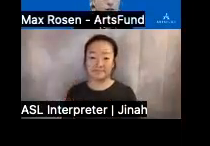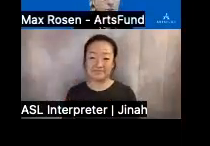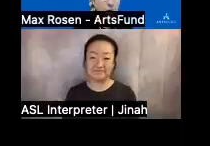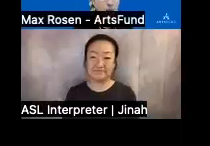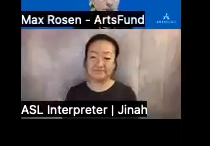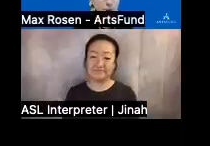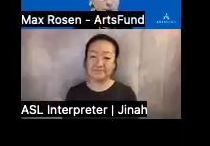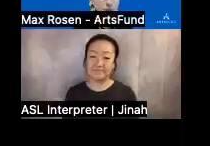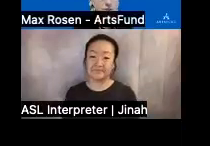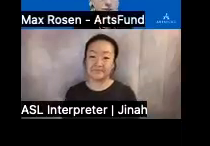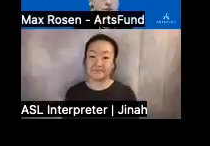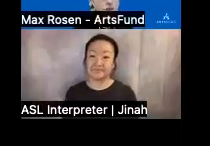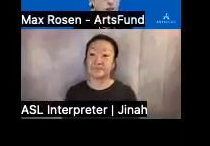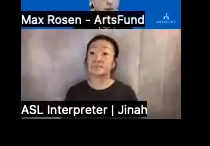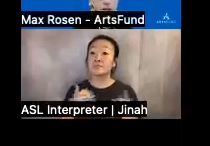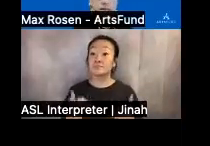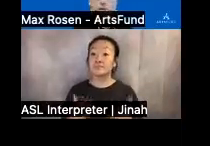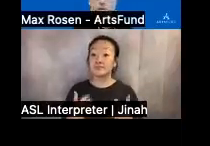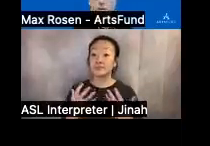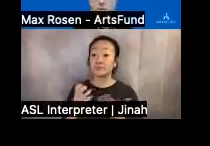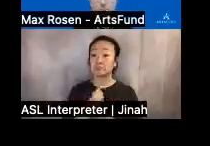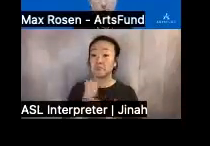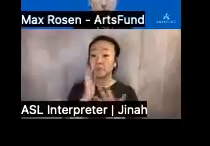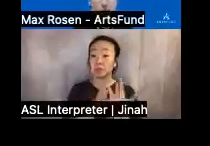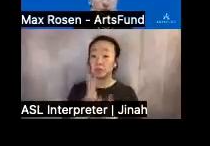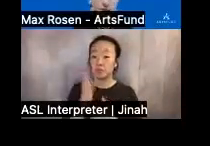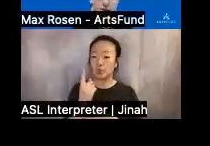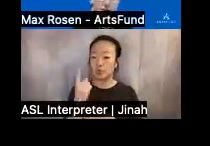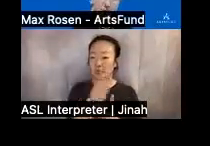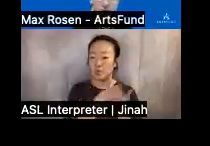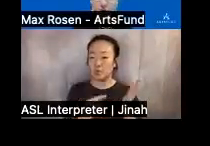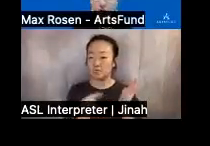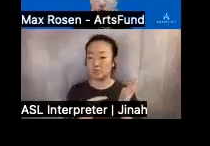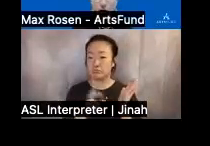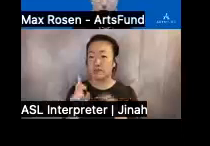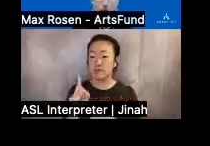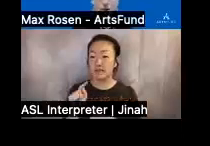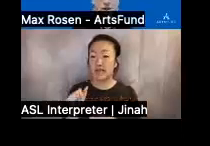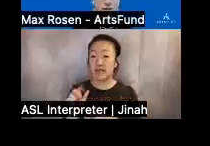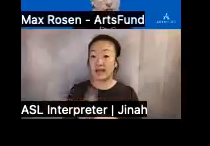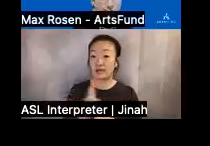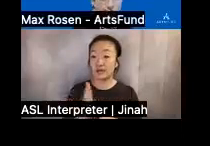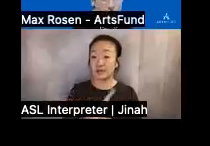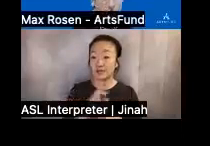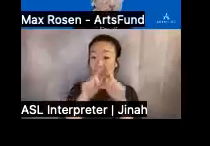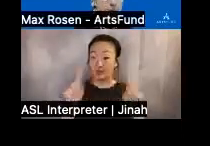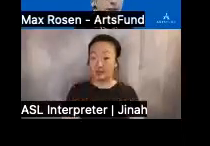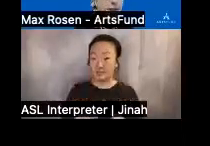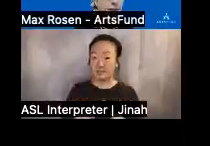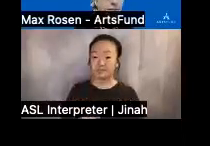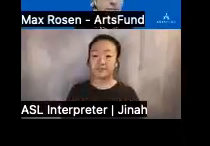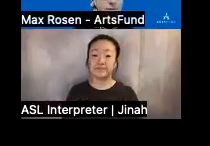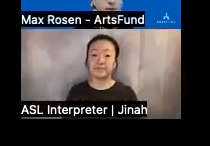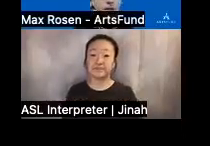So I want to take a moment just to go through one part of the data use statement before we go through the rest of this form.